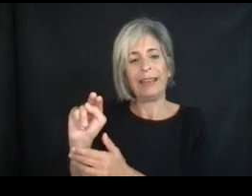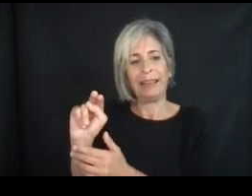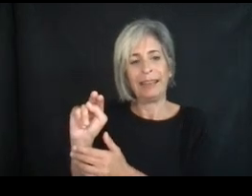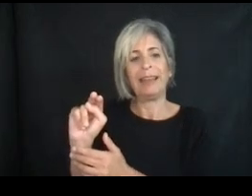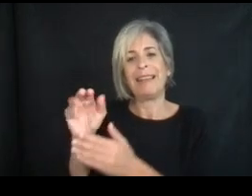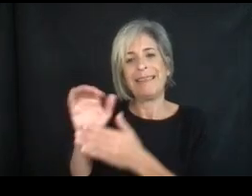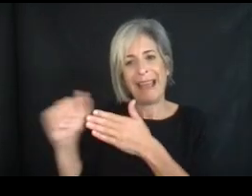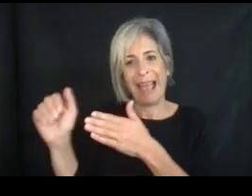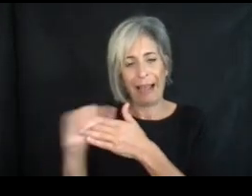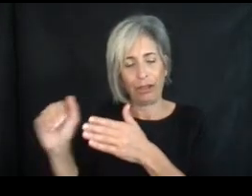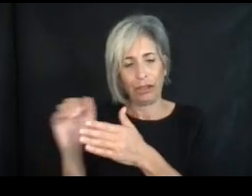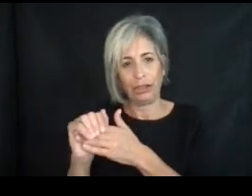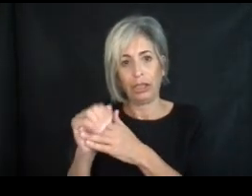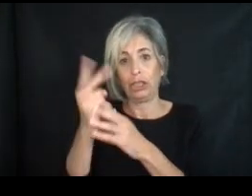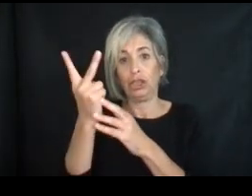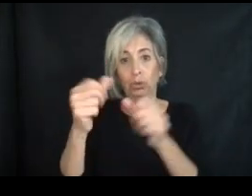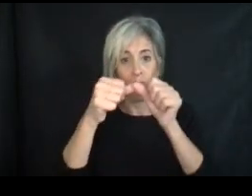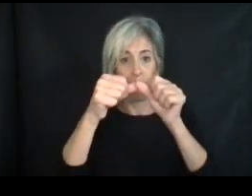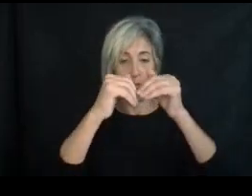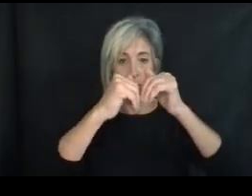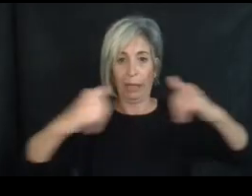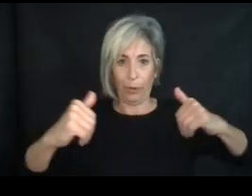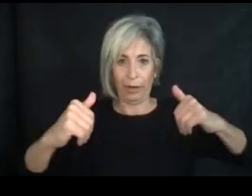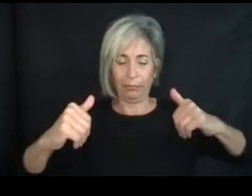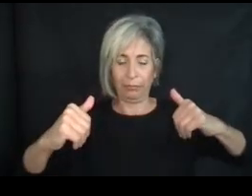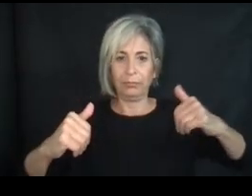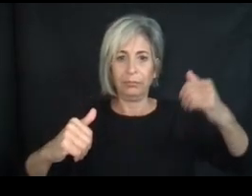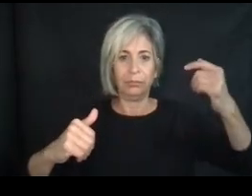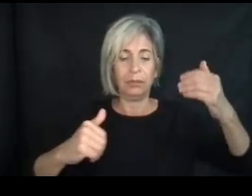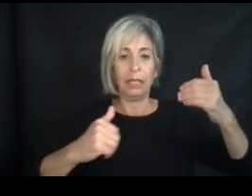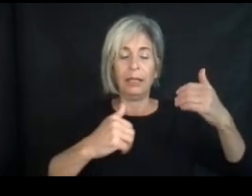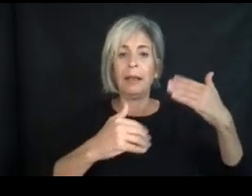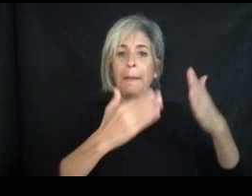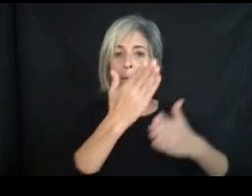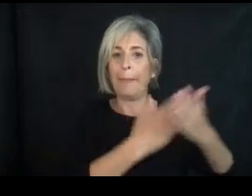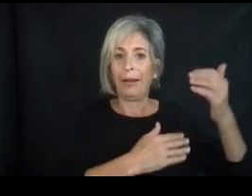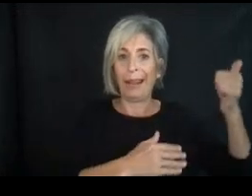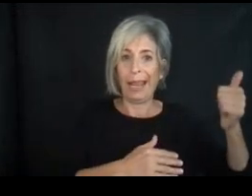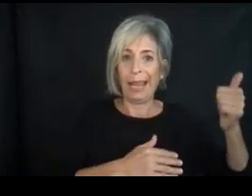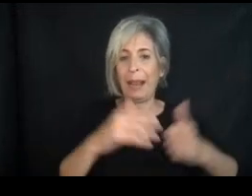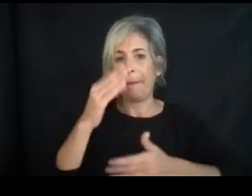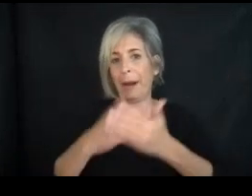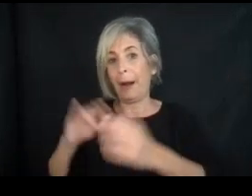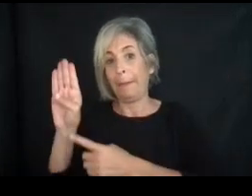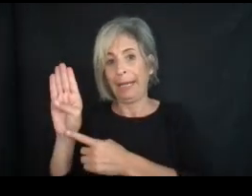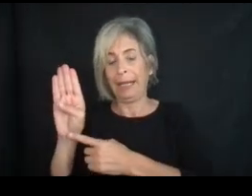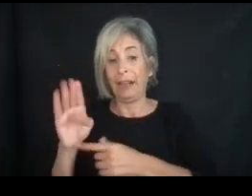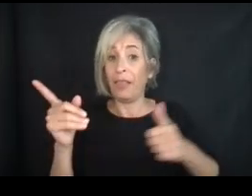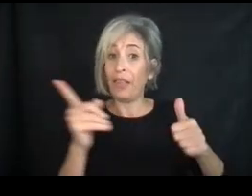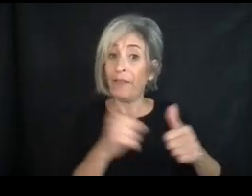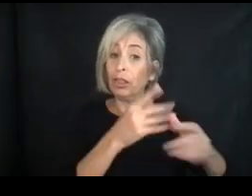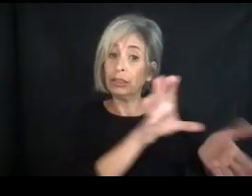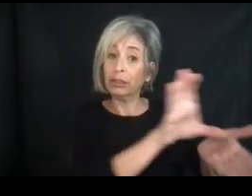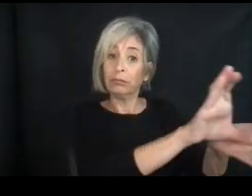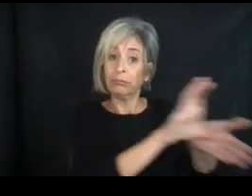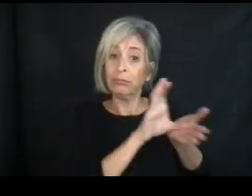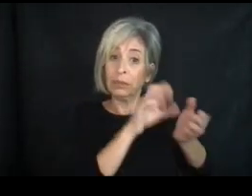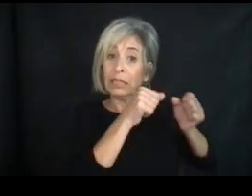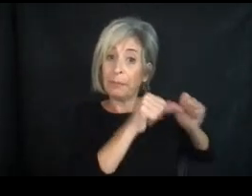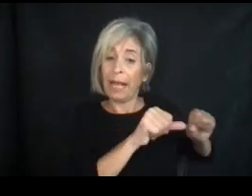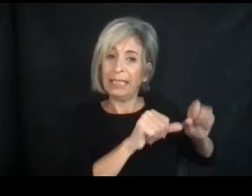$13,647,904 in two different parts, which they're referring to as tranches. The city received its first deposit of